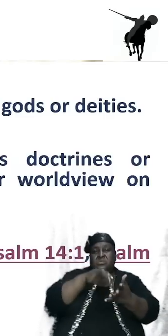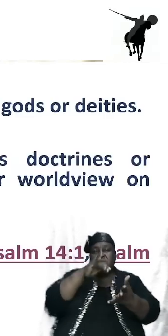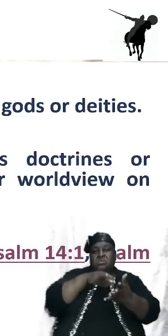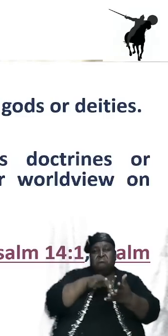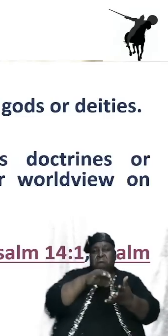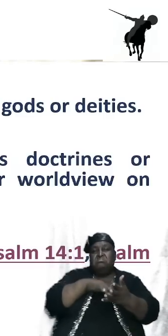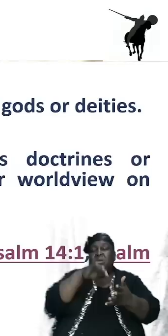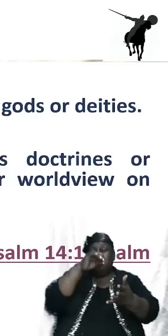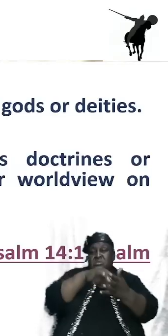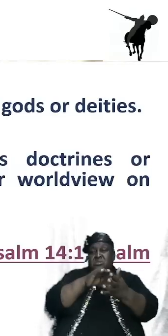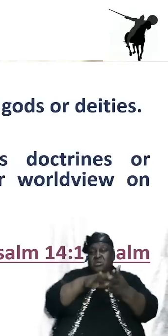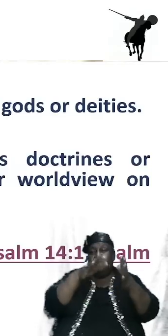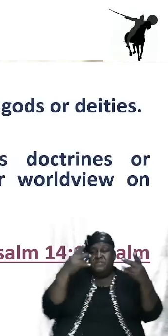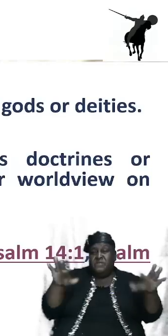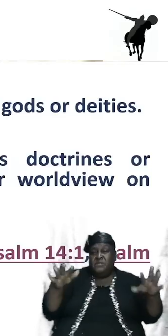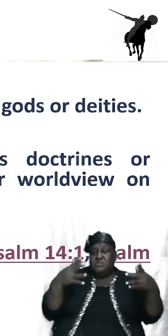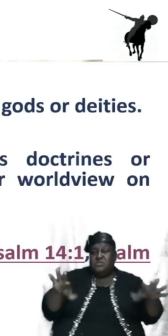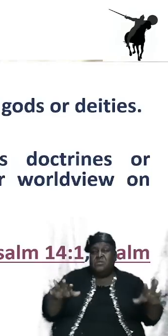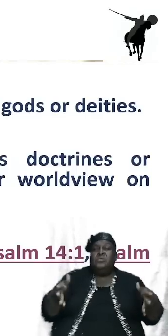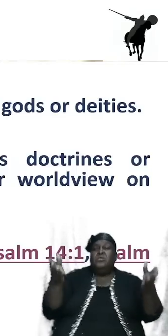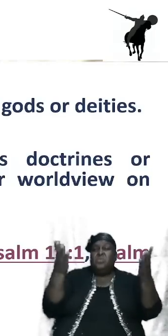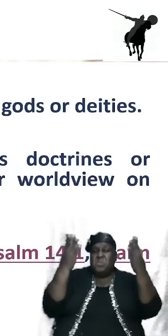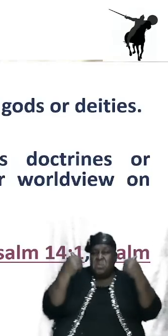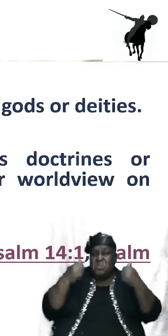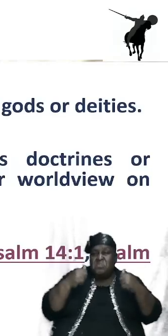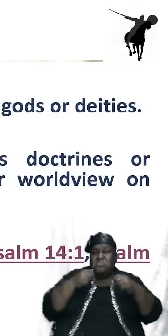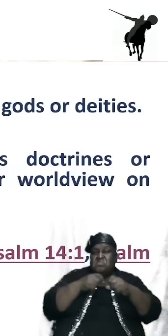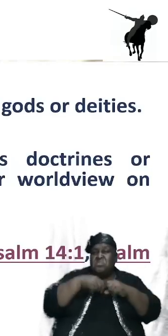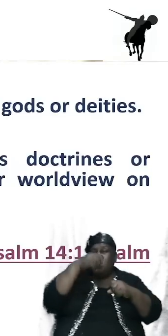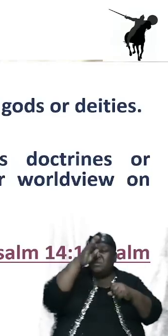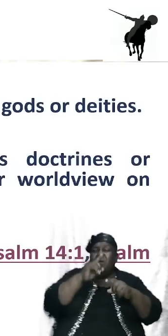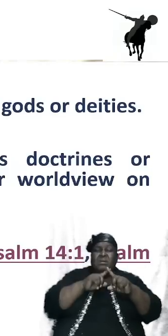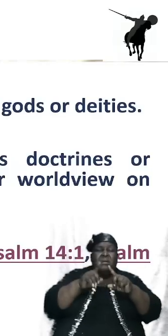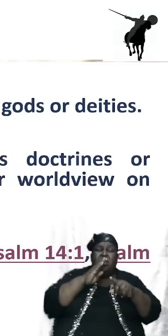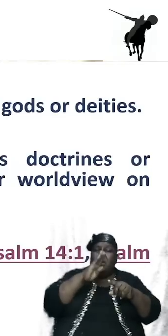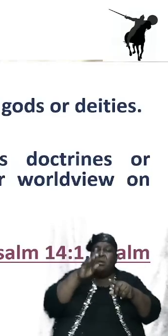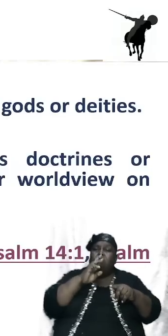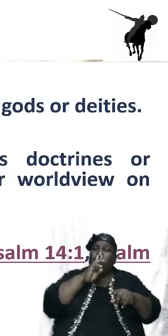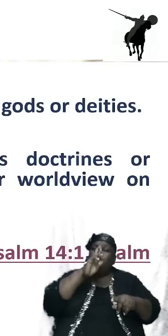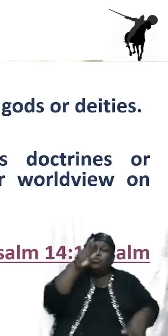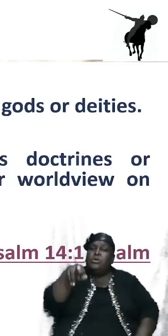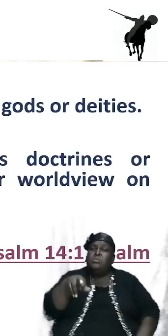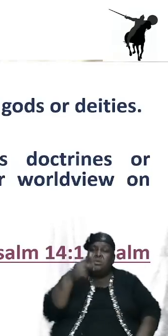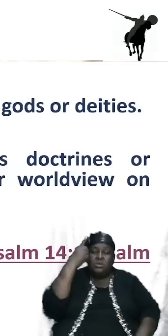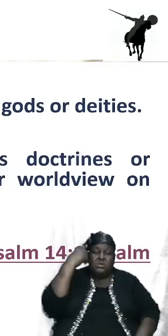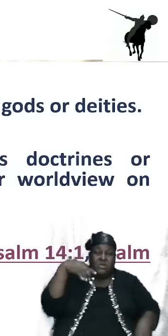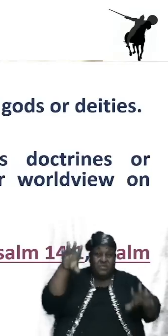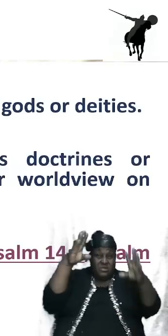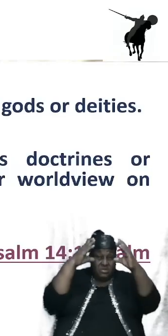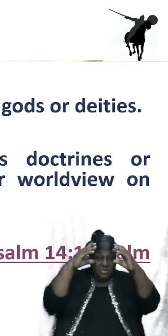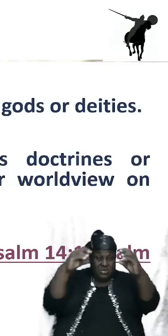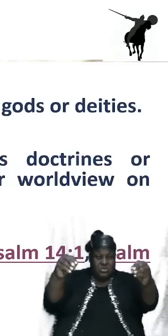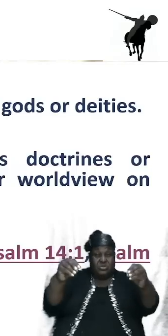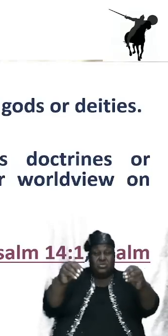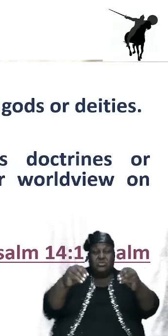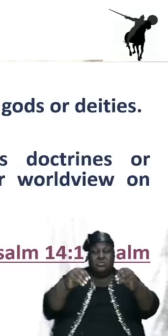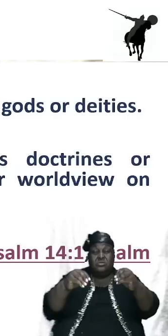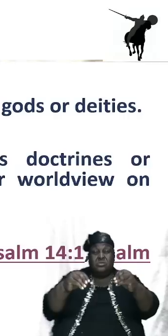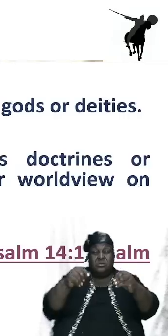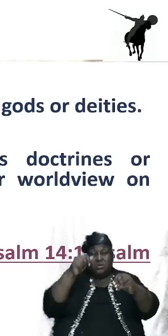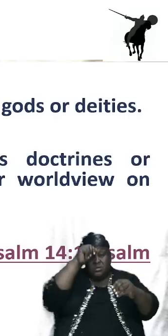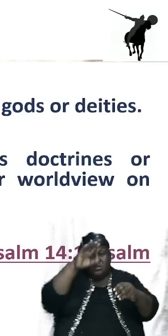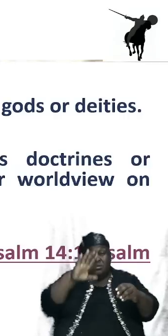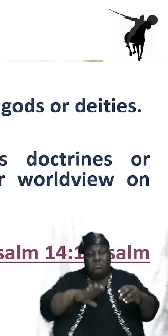his study, he came up with the concept that God can't be real. Because of his teaching, he got exposed to a